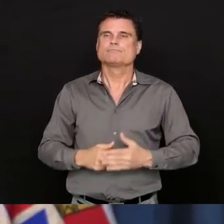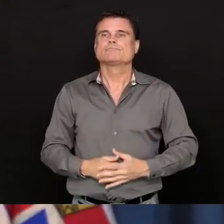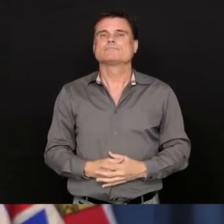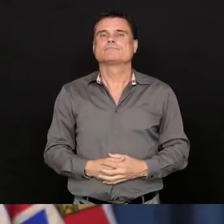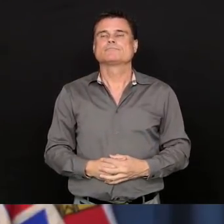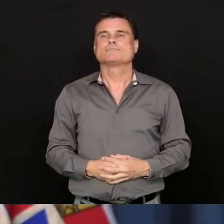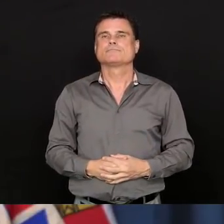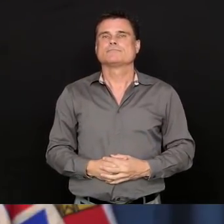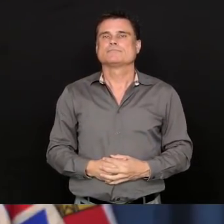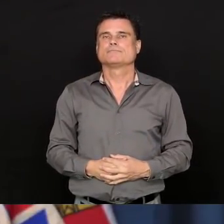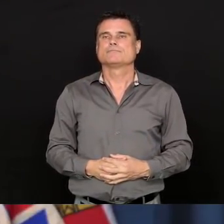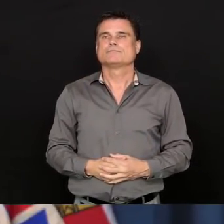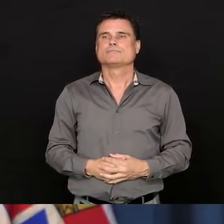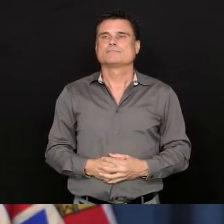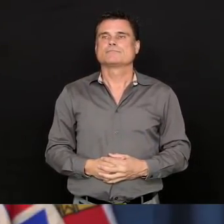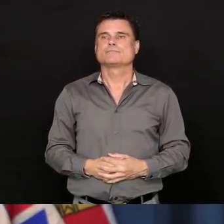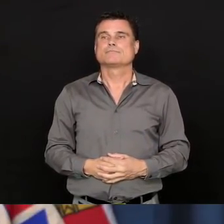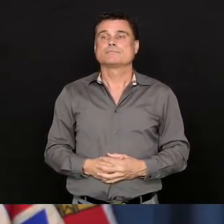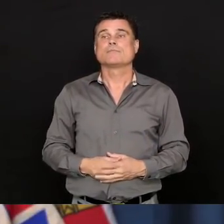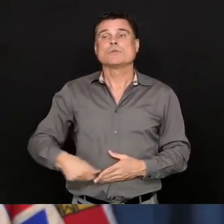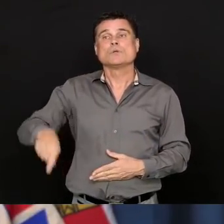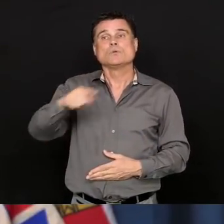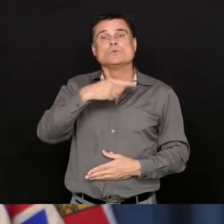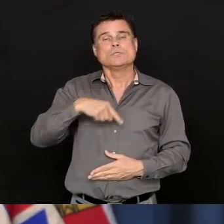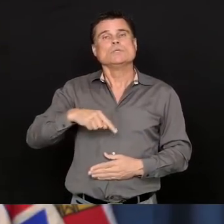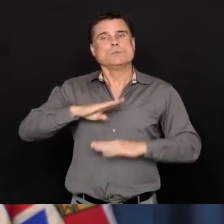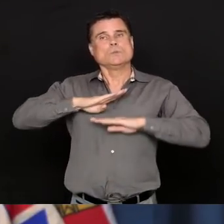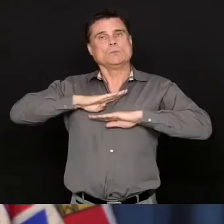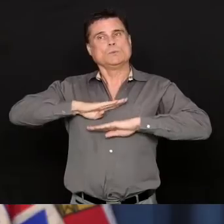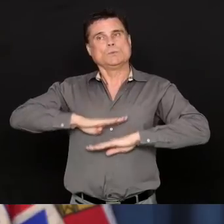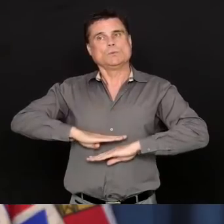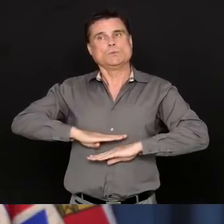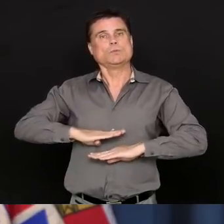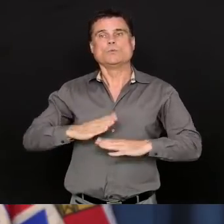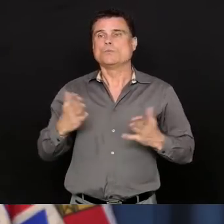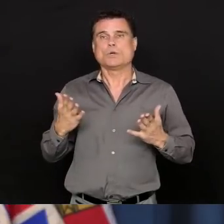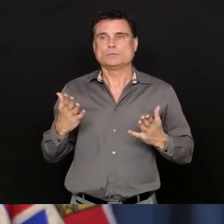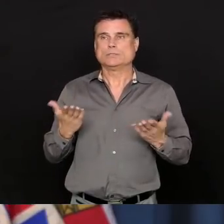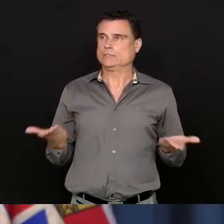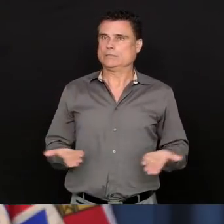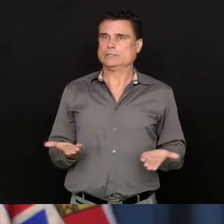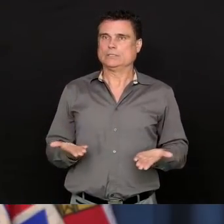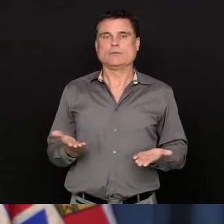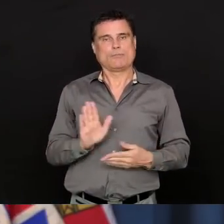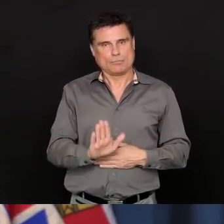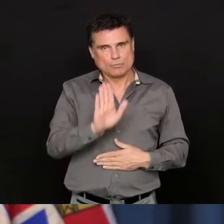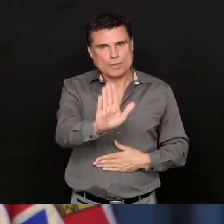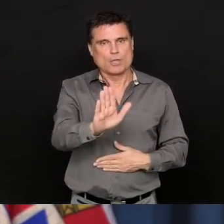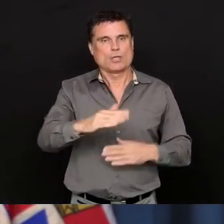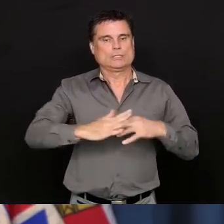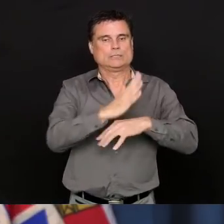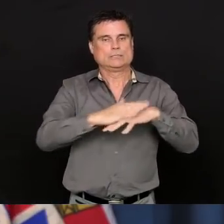we're very grateful to be able to be here on these traditional lands today.